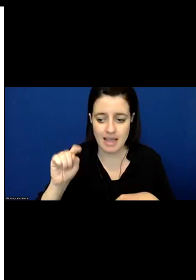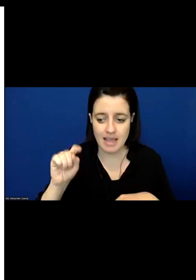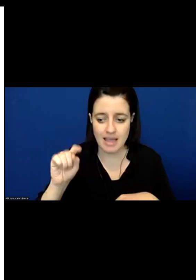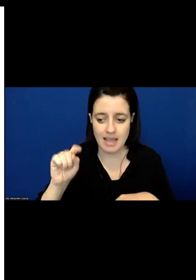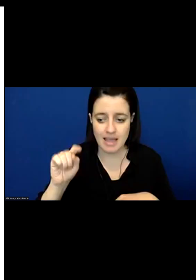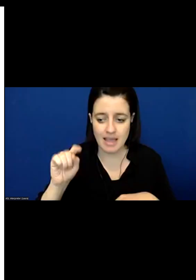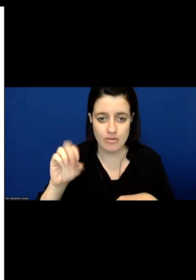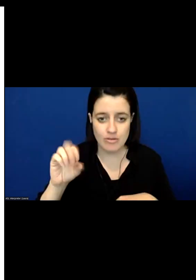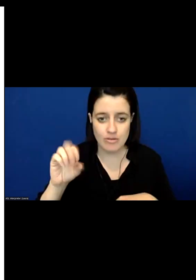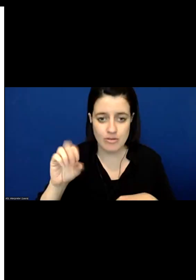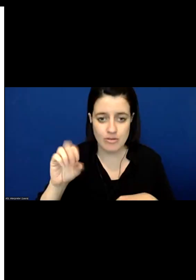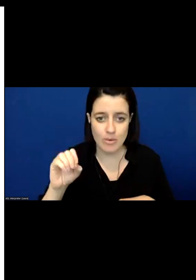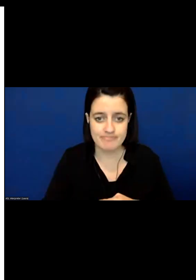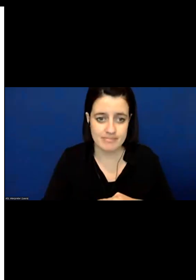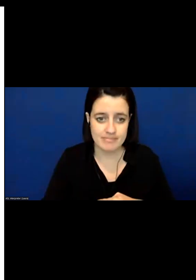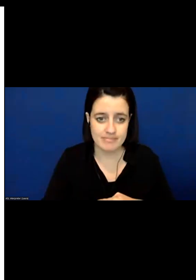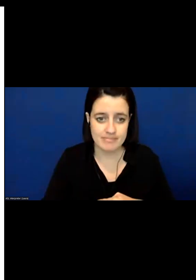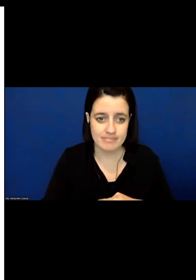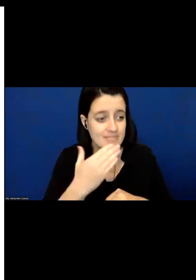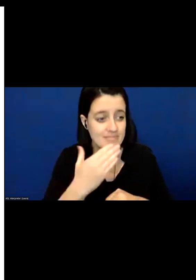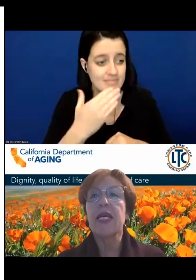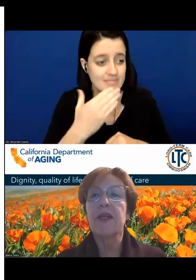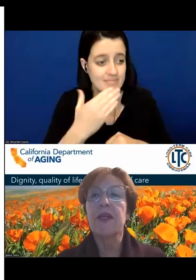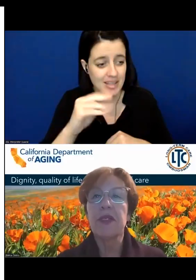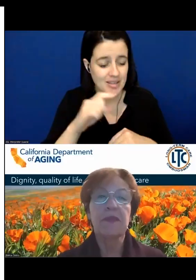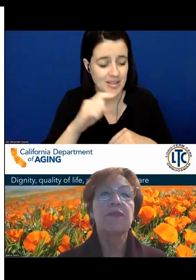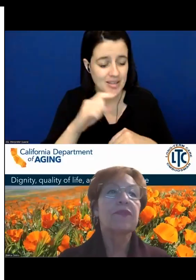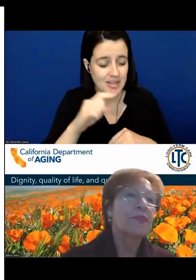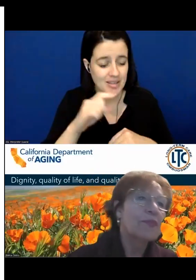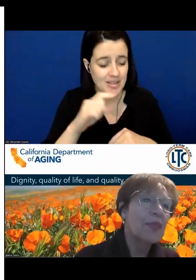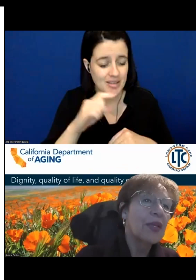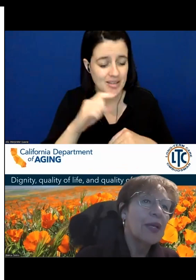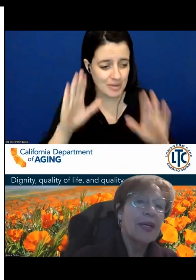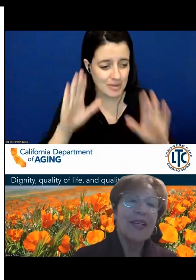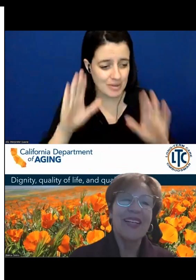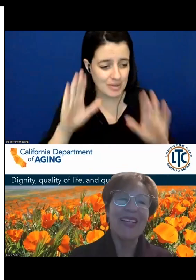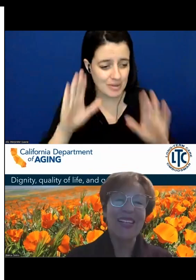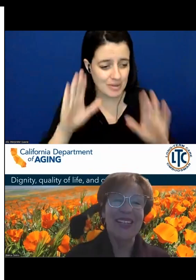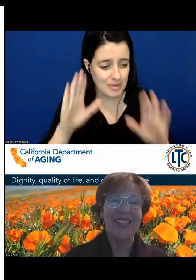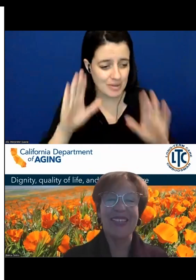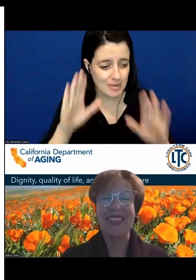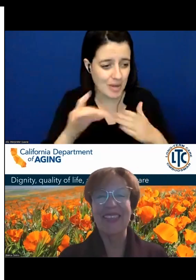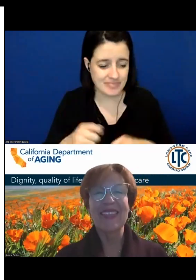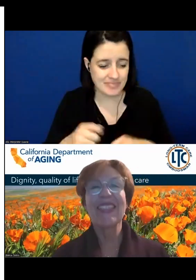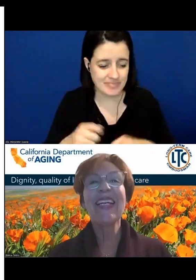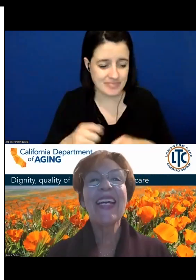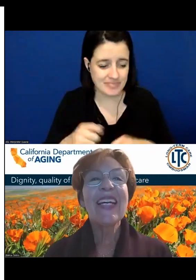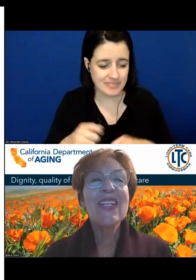got it. Thank you, Maria. You're such a great facilitator. thank you, Blanca.